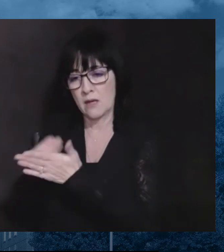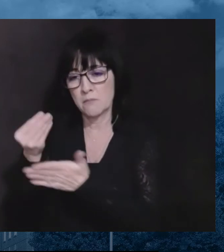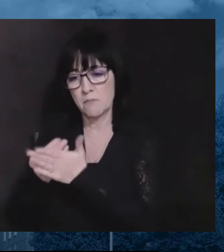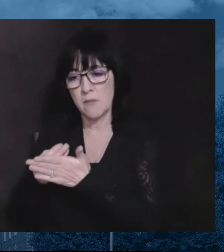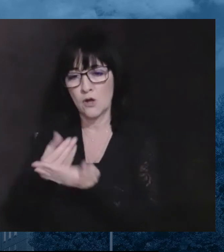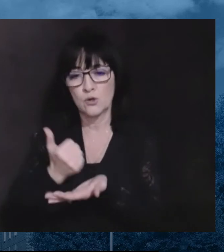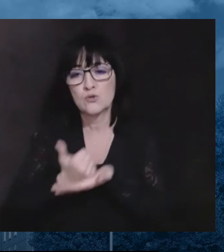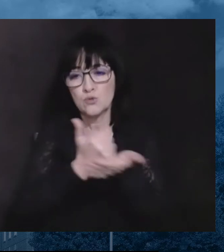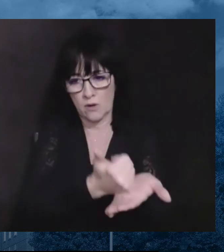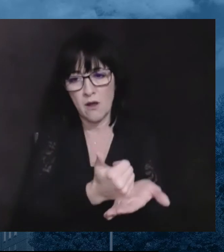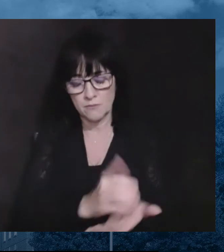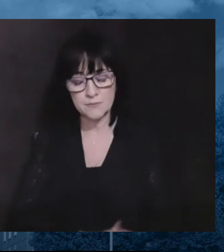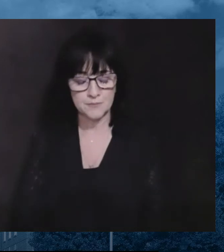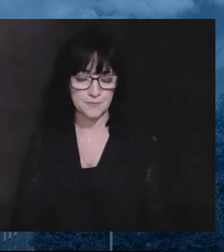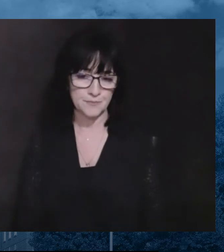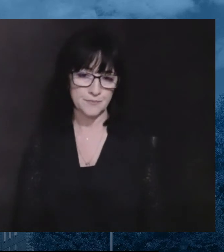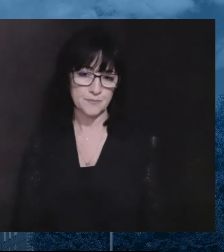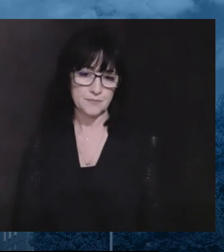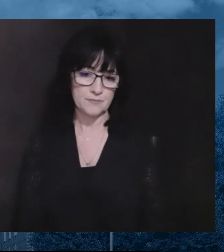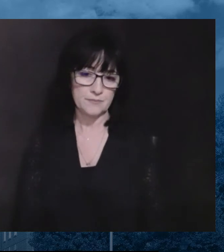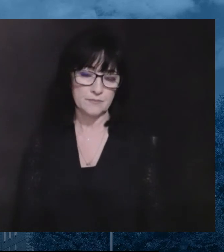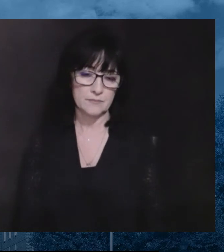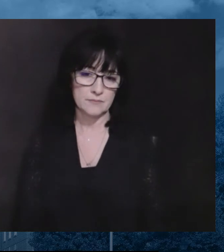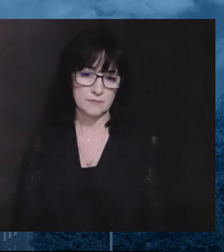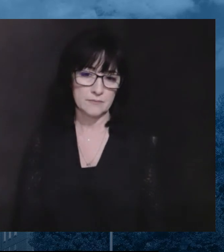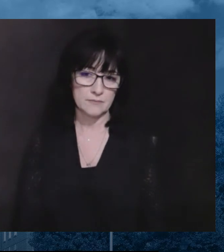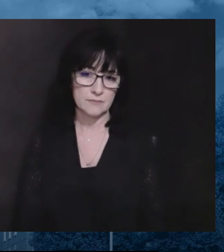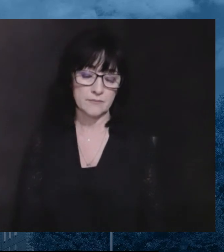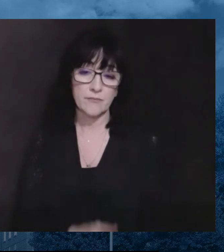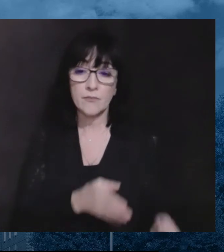All right, next we'll go to Sarah Gamard from the News Journal.